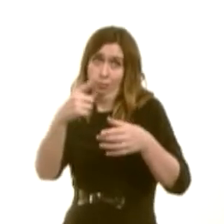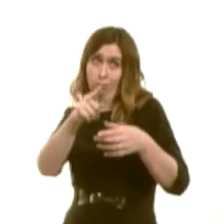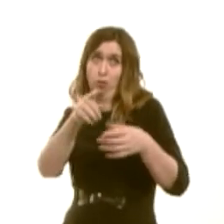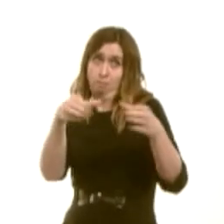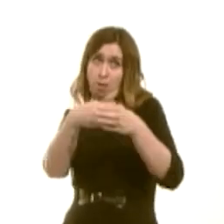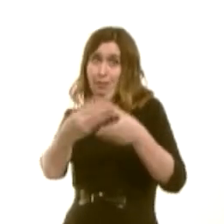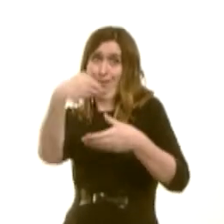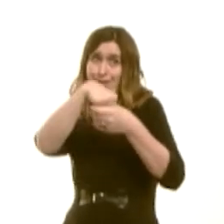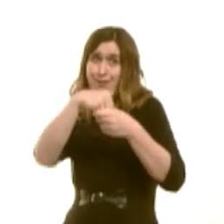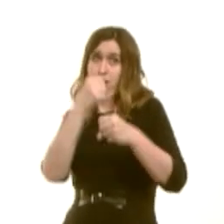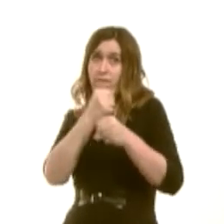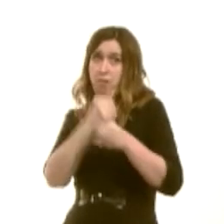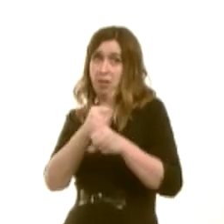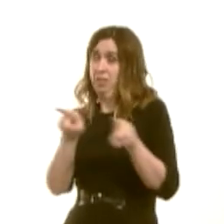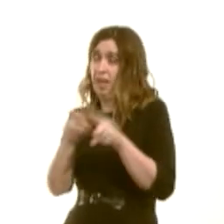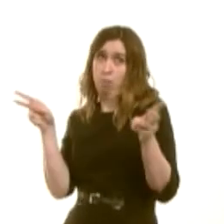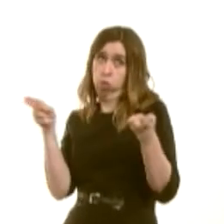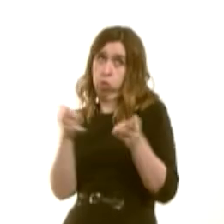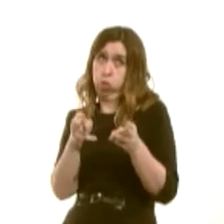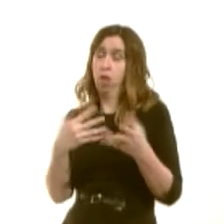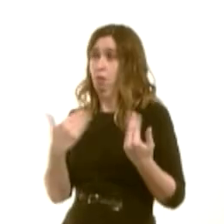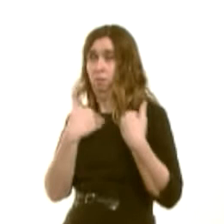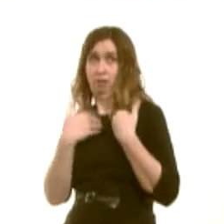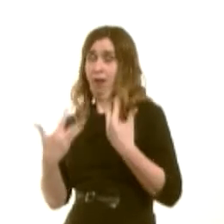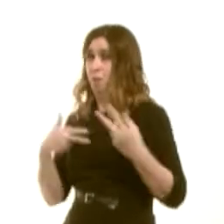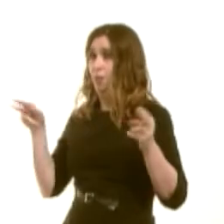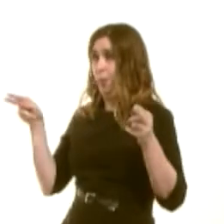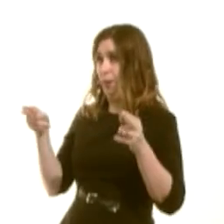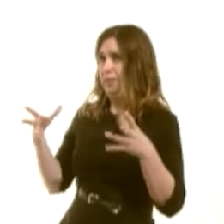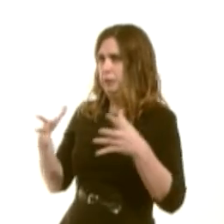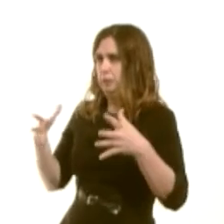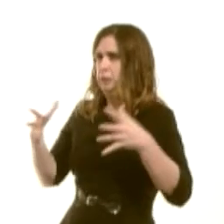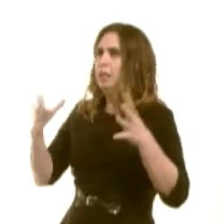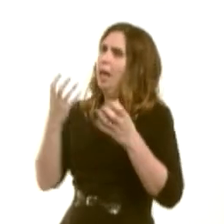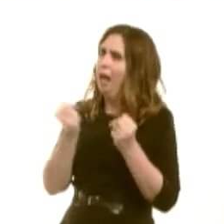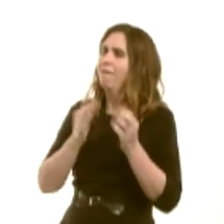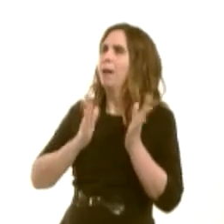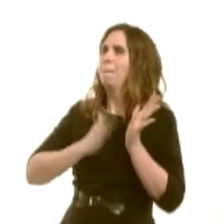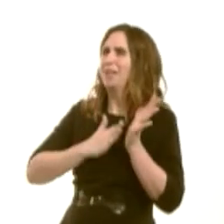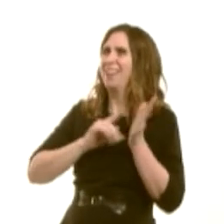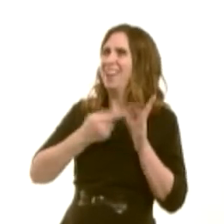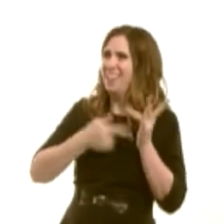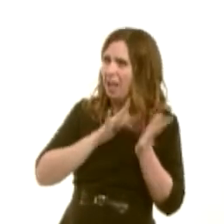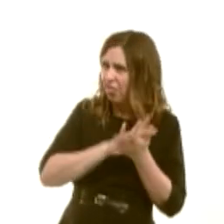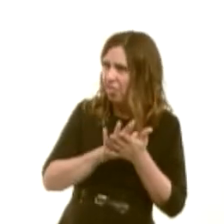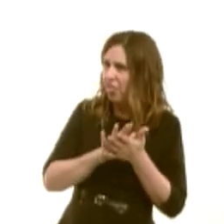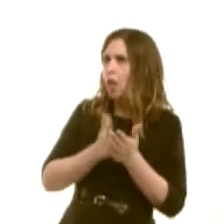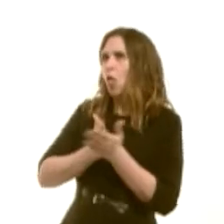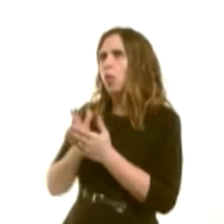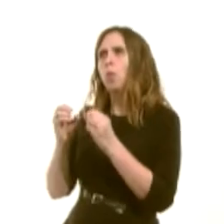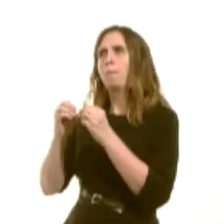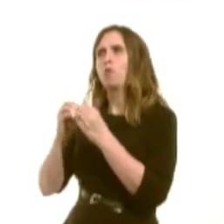Second, of course, we'll ensure that people use the language. We've done that by helping the Mentrau Iaith through the Bwrwm Line programme